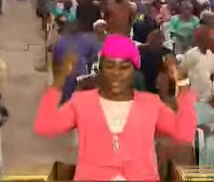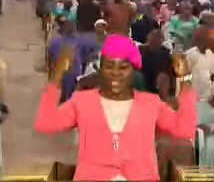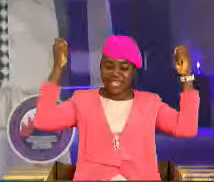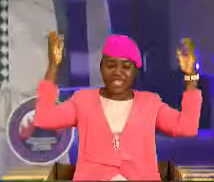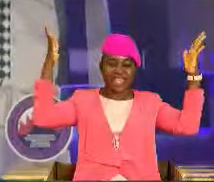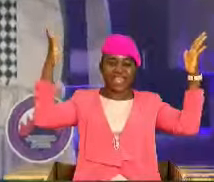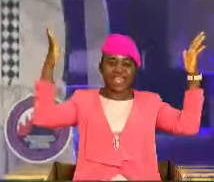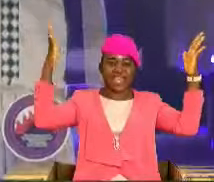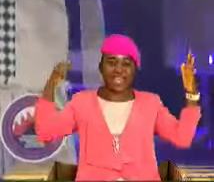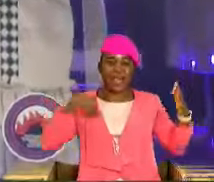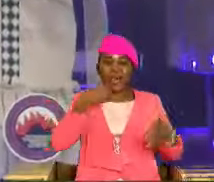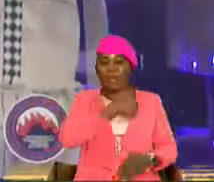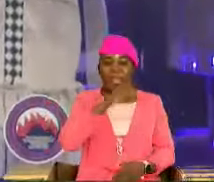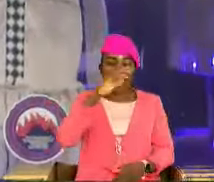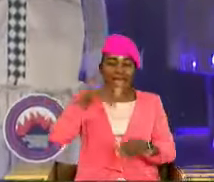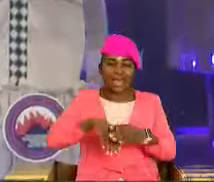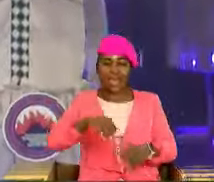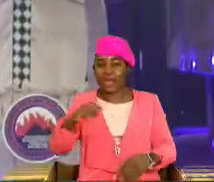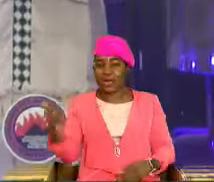we in another